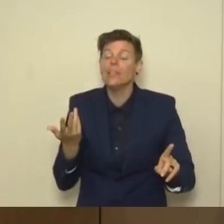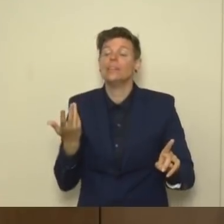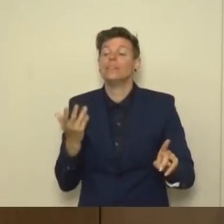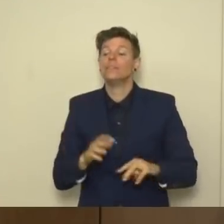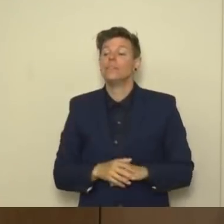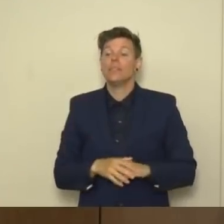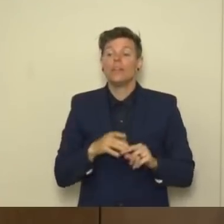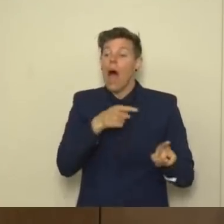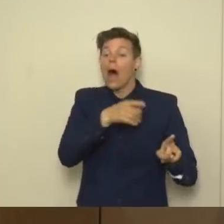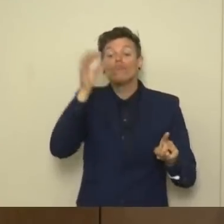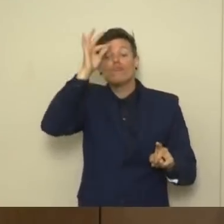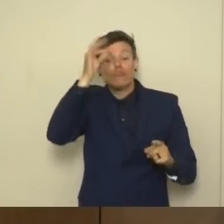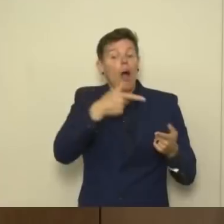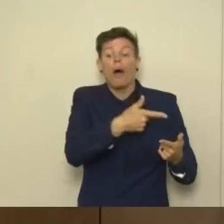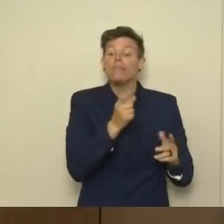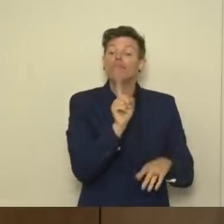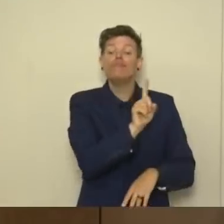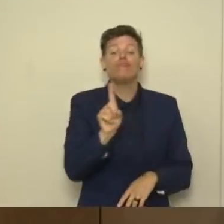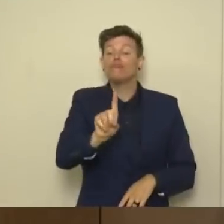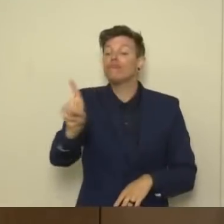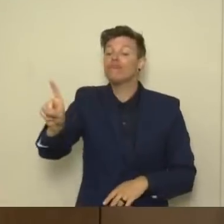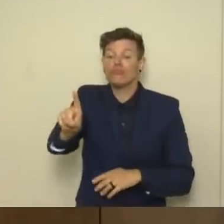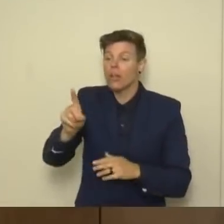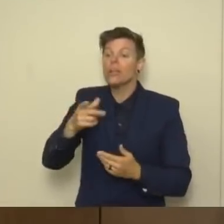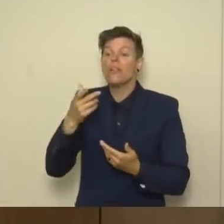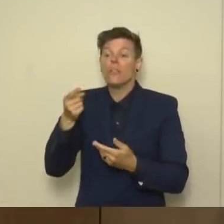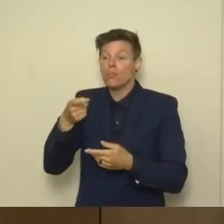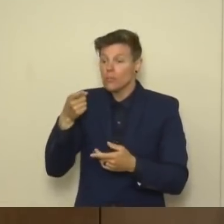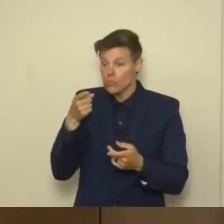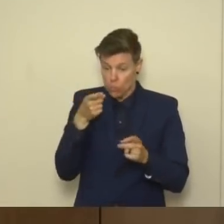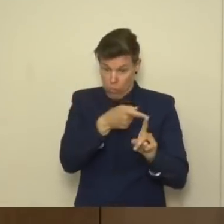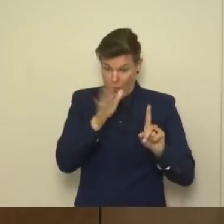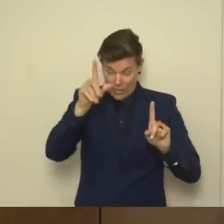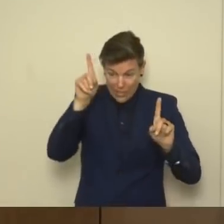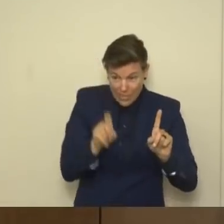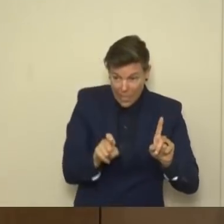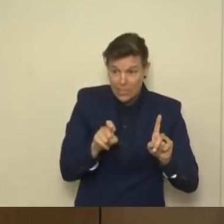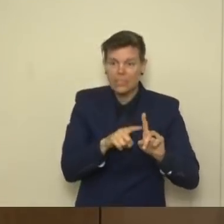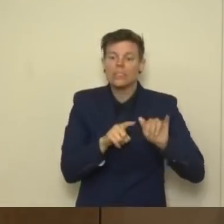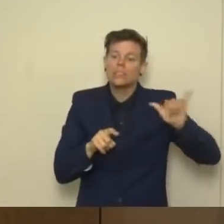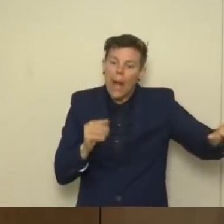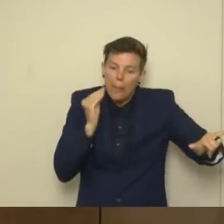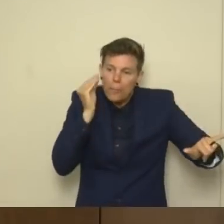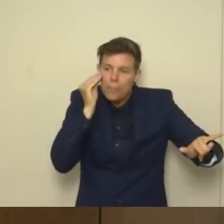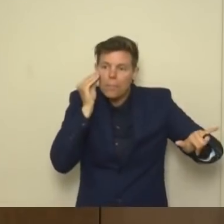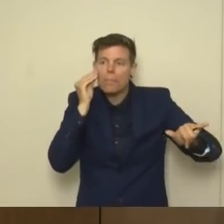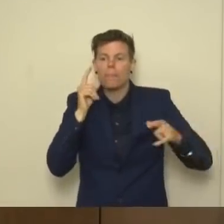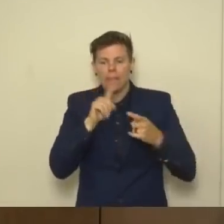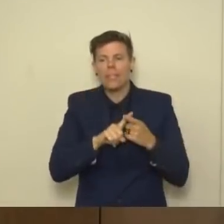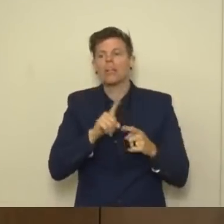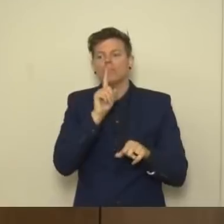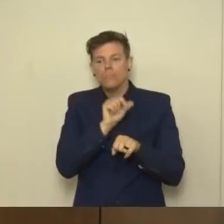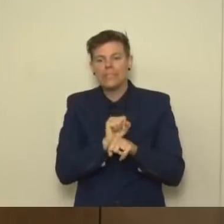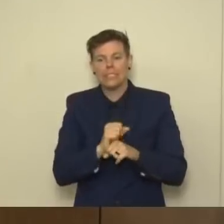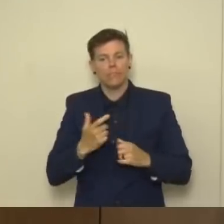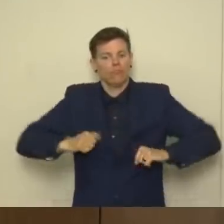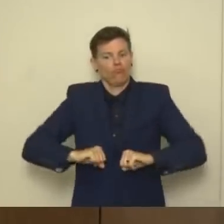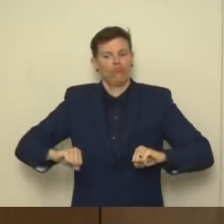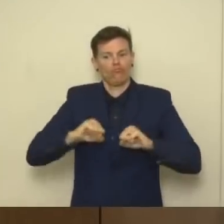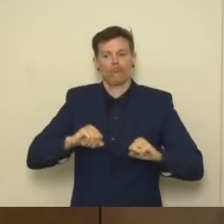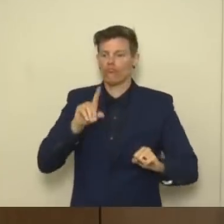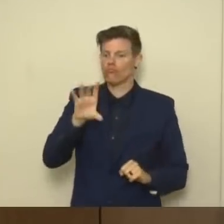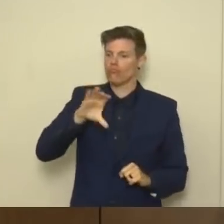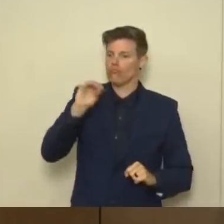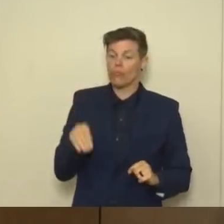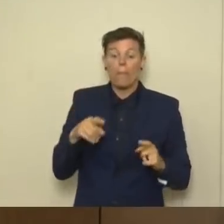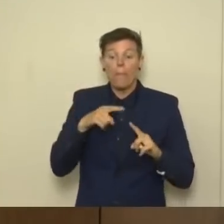you're positive, even though we tell everyone who gets tested, stay home until you get a result. When that doesn't happen, they're spreading, or they are at